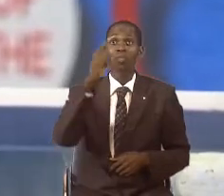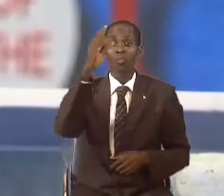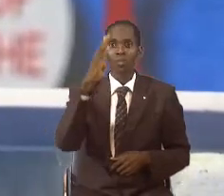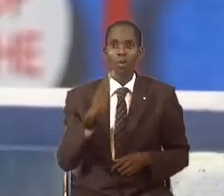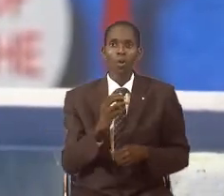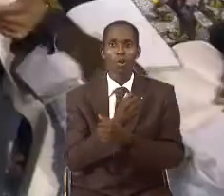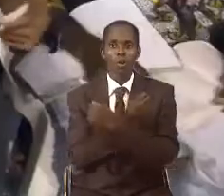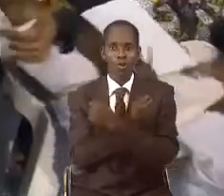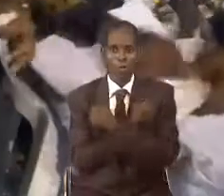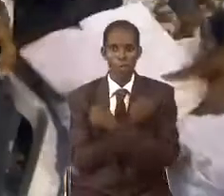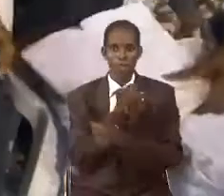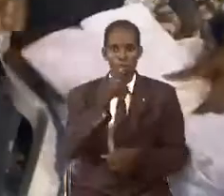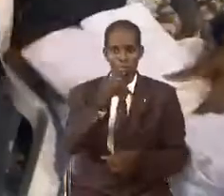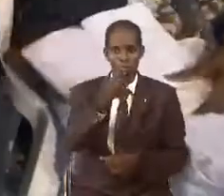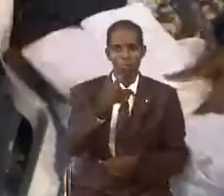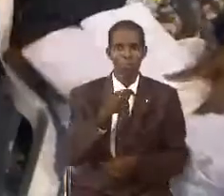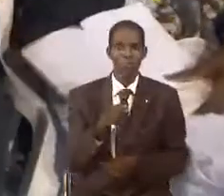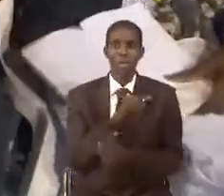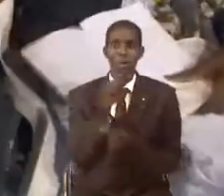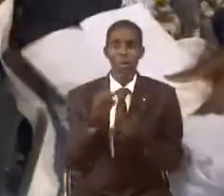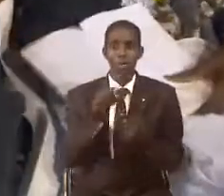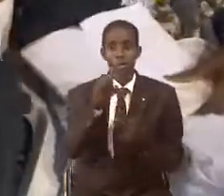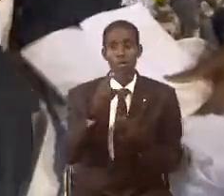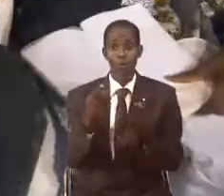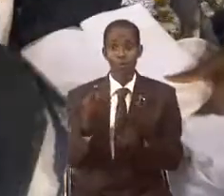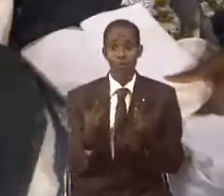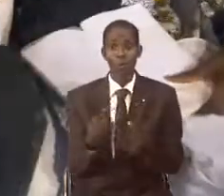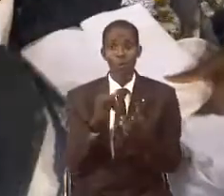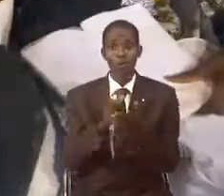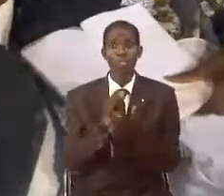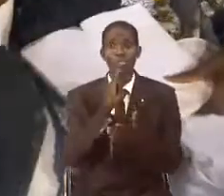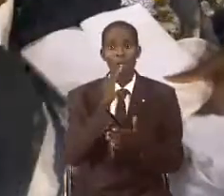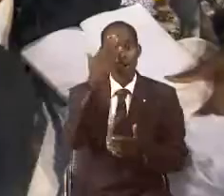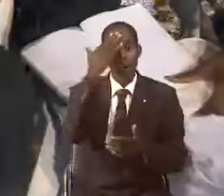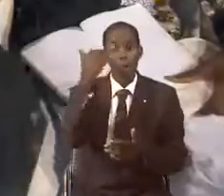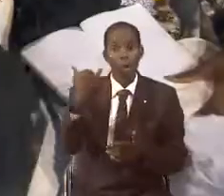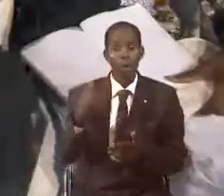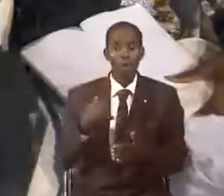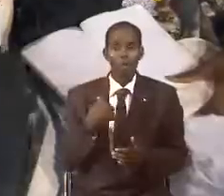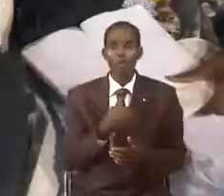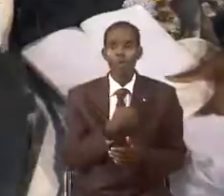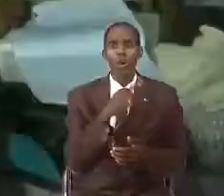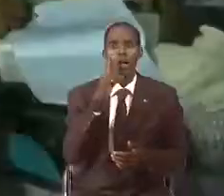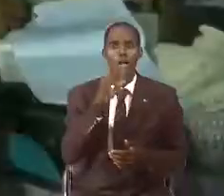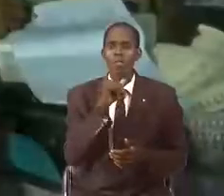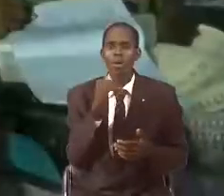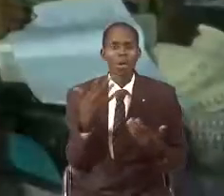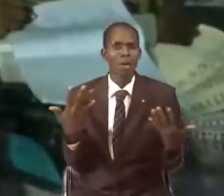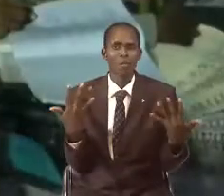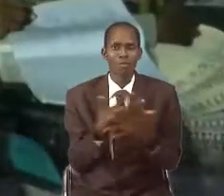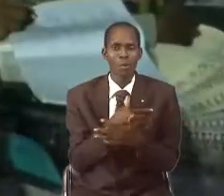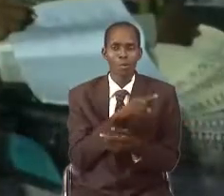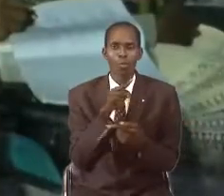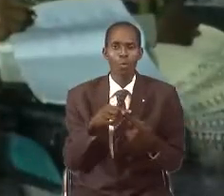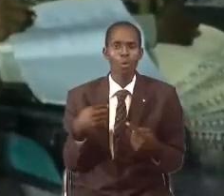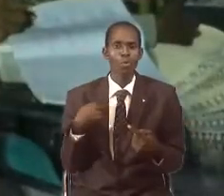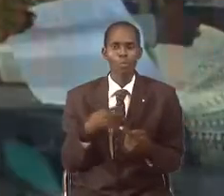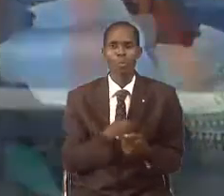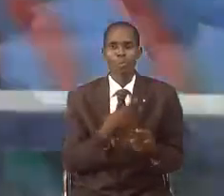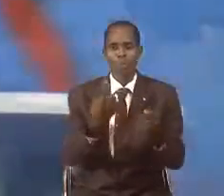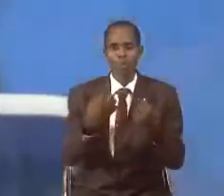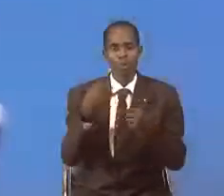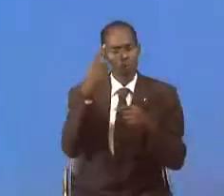Who am I talking to? God loves you. And when you come, that's why we're